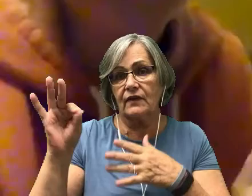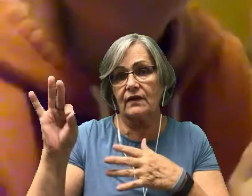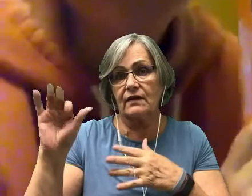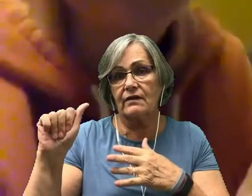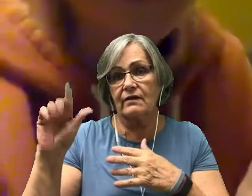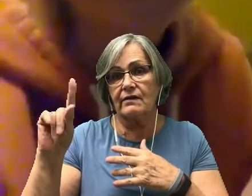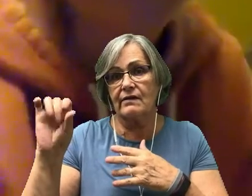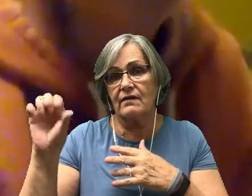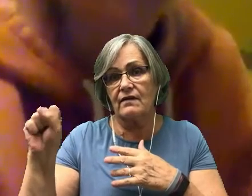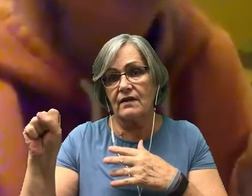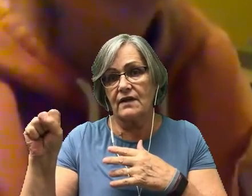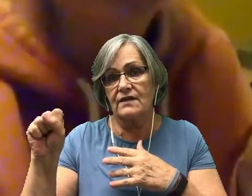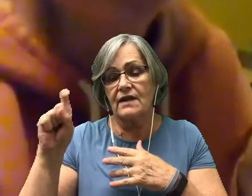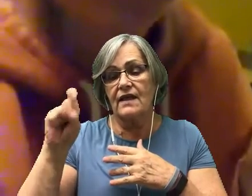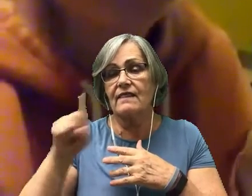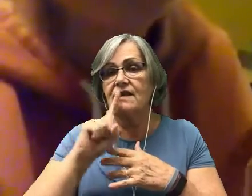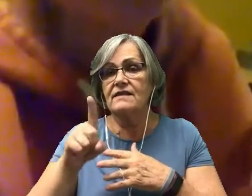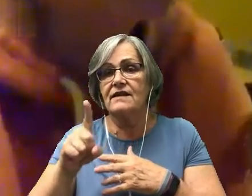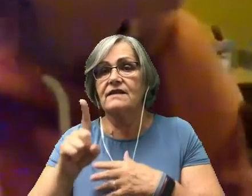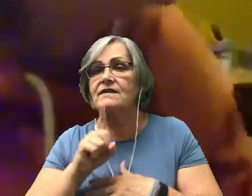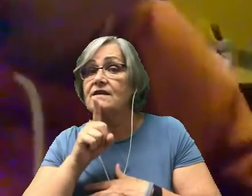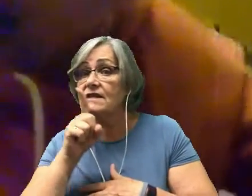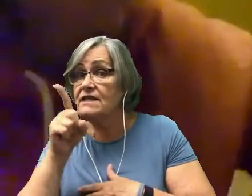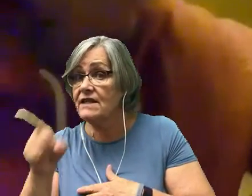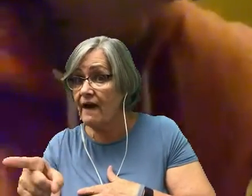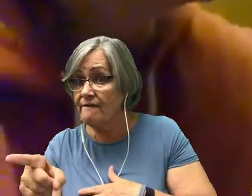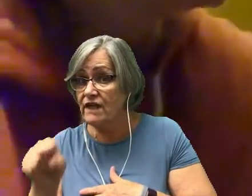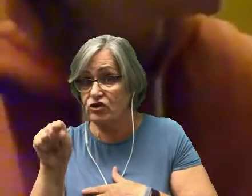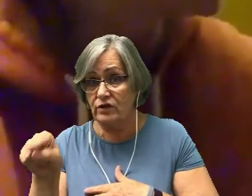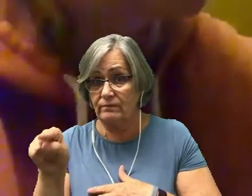This is giving us facts. So we're going to say that this is